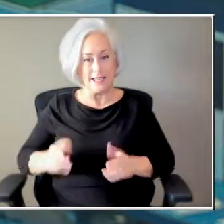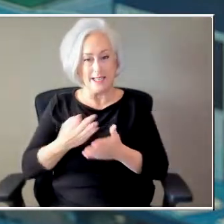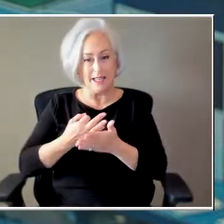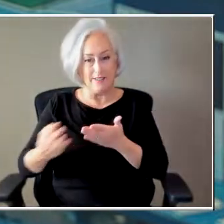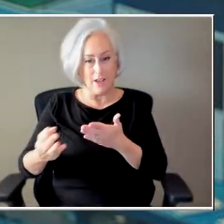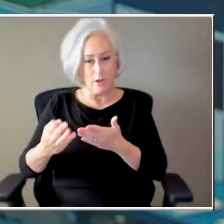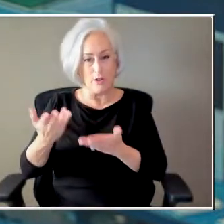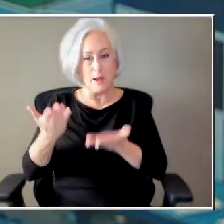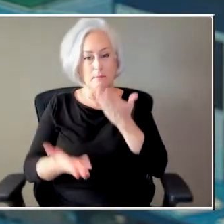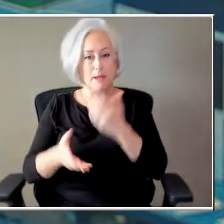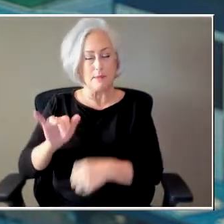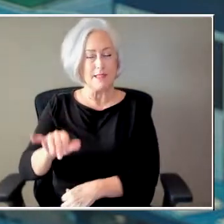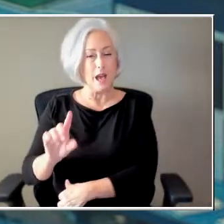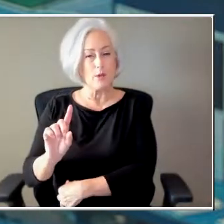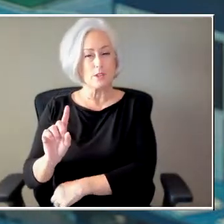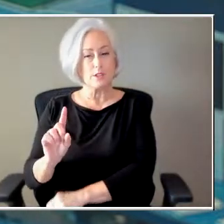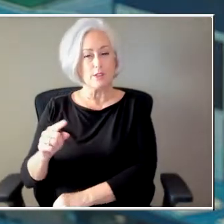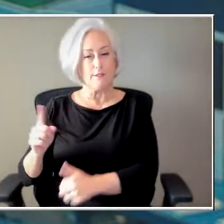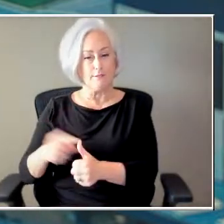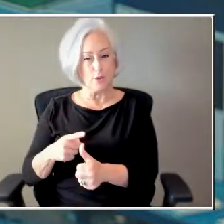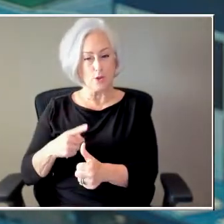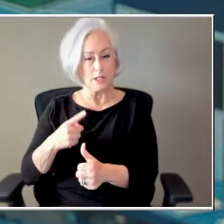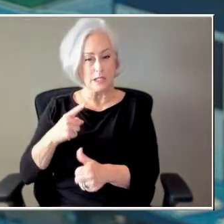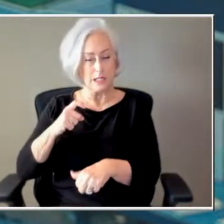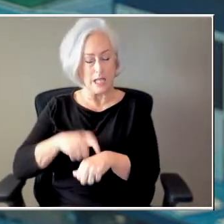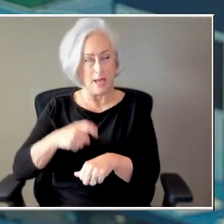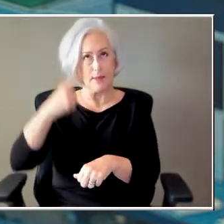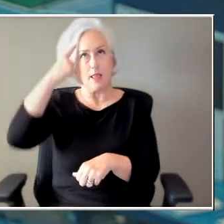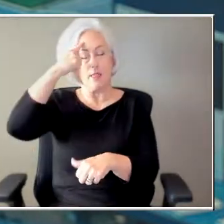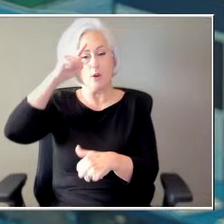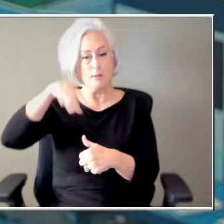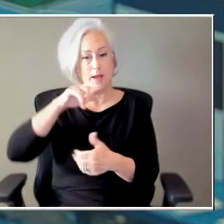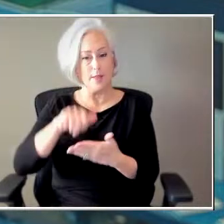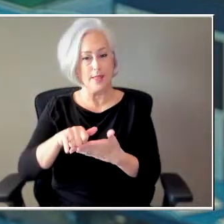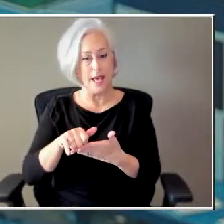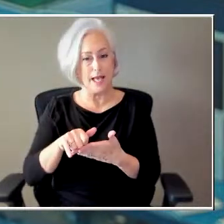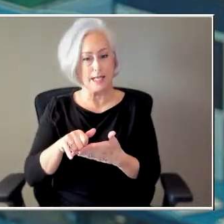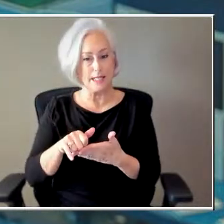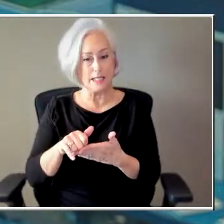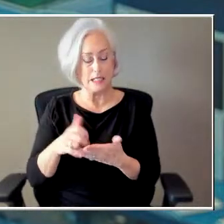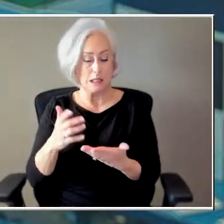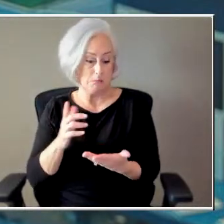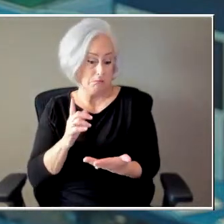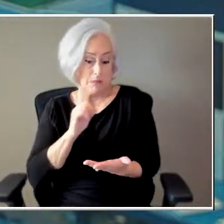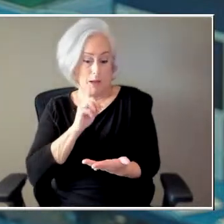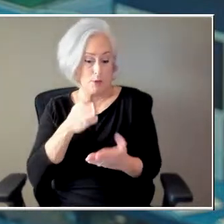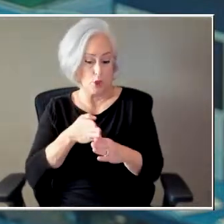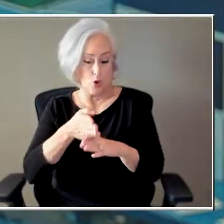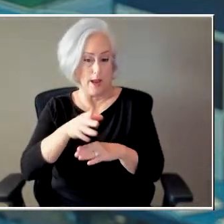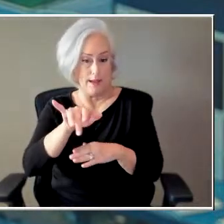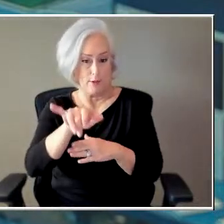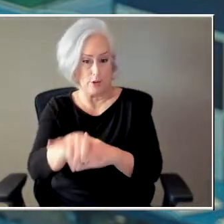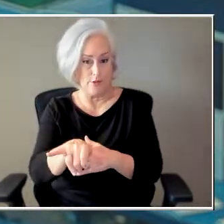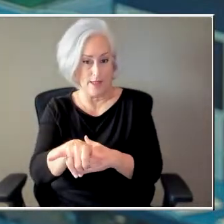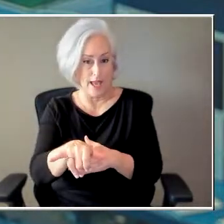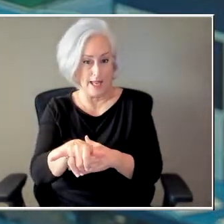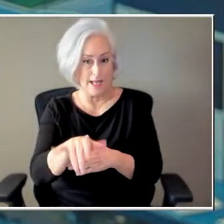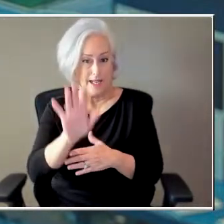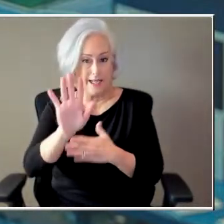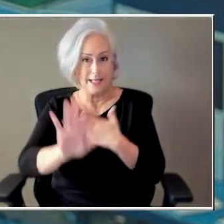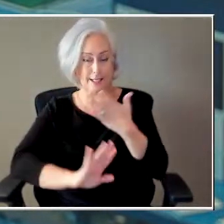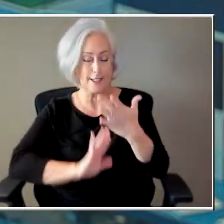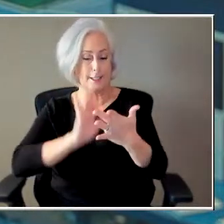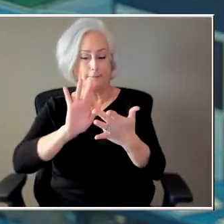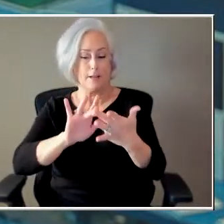him. And so, yeah, I'm sure after that, he probably, just reached out to,